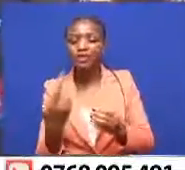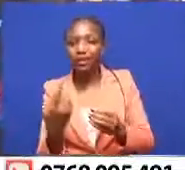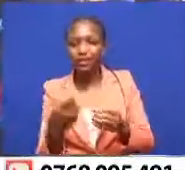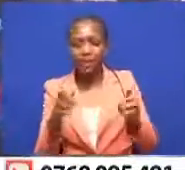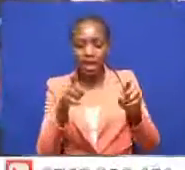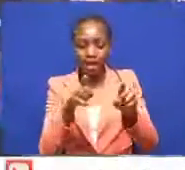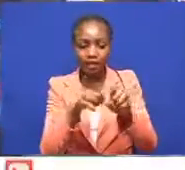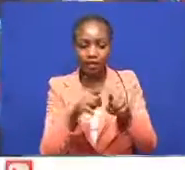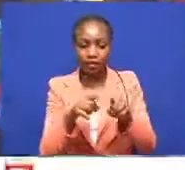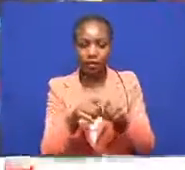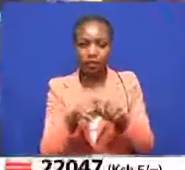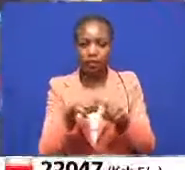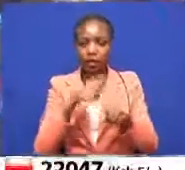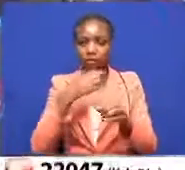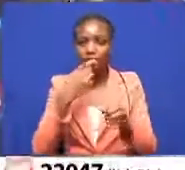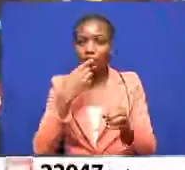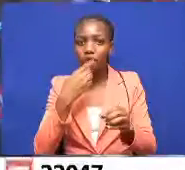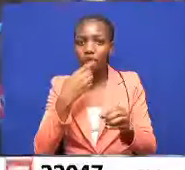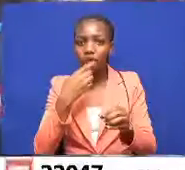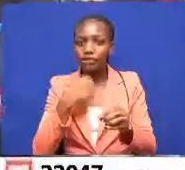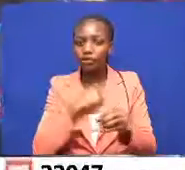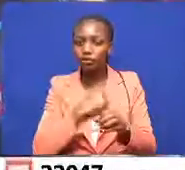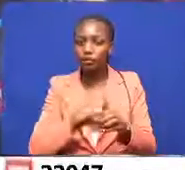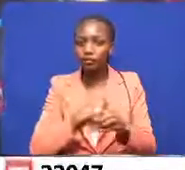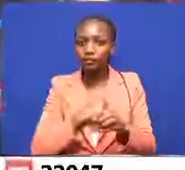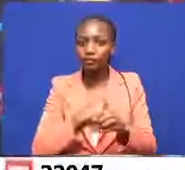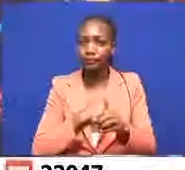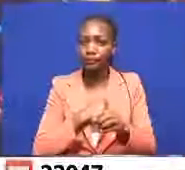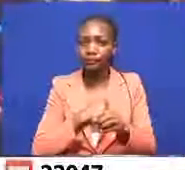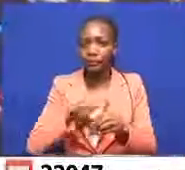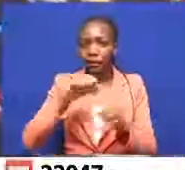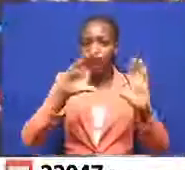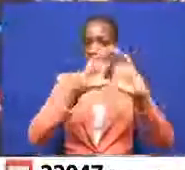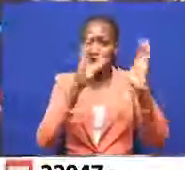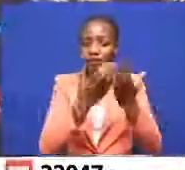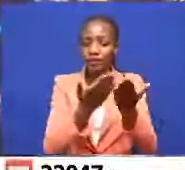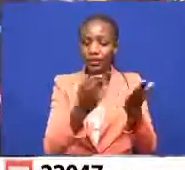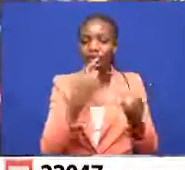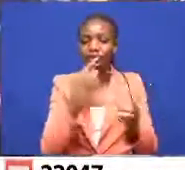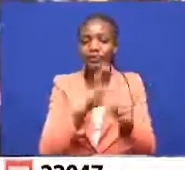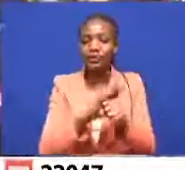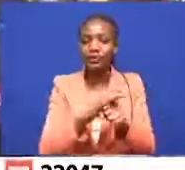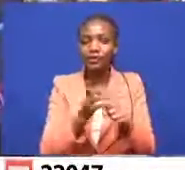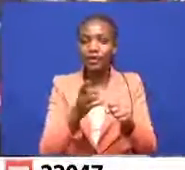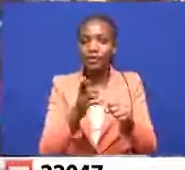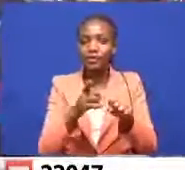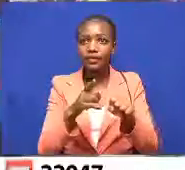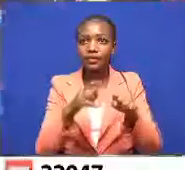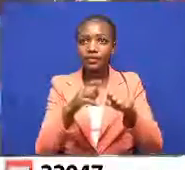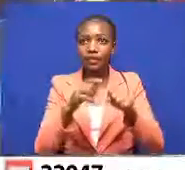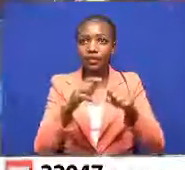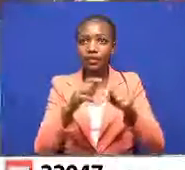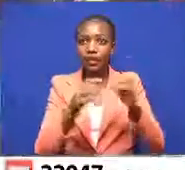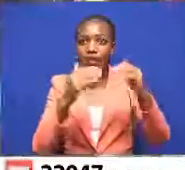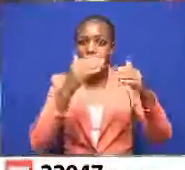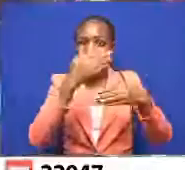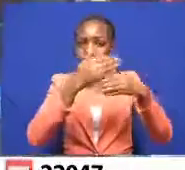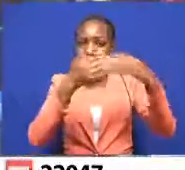are promised by the community here that this is a building that is going to